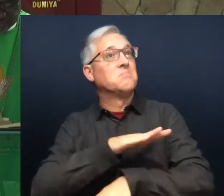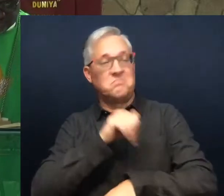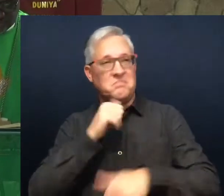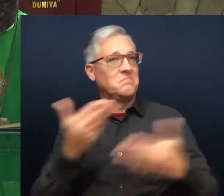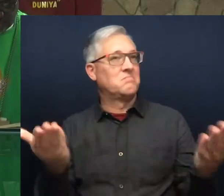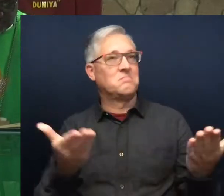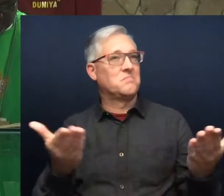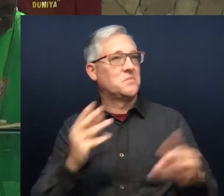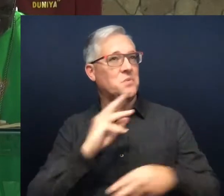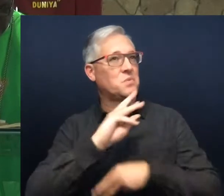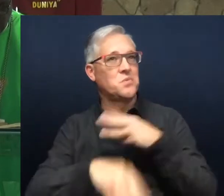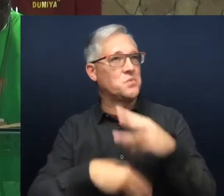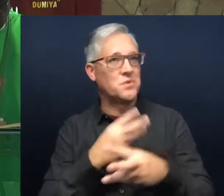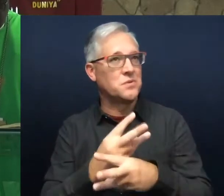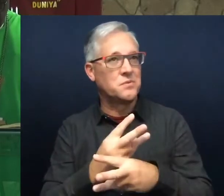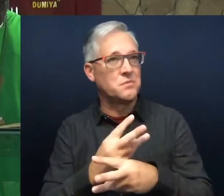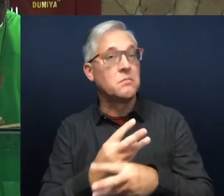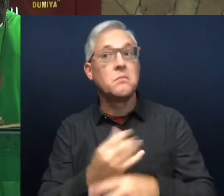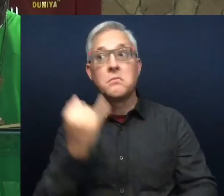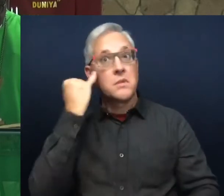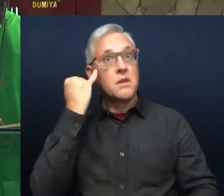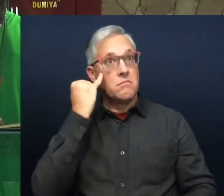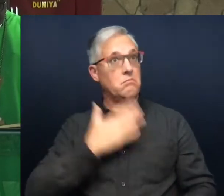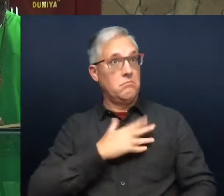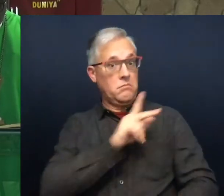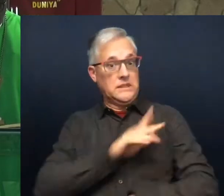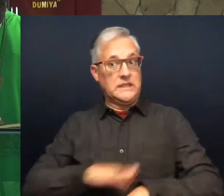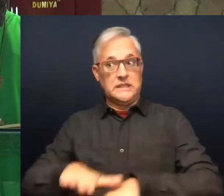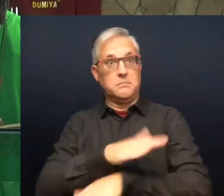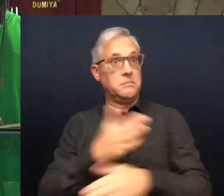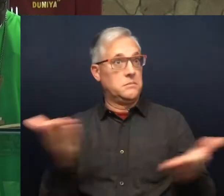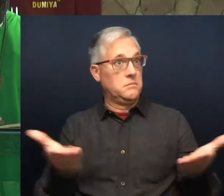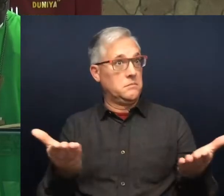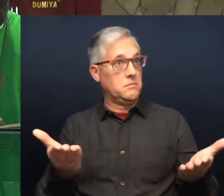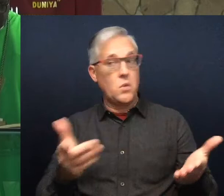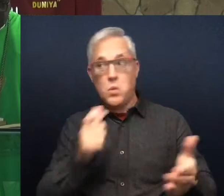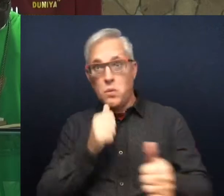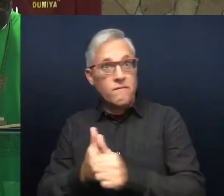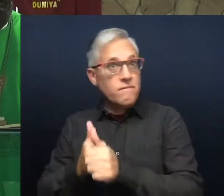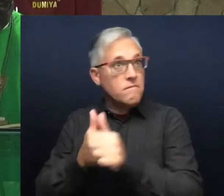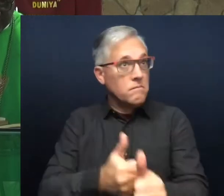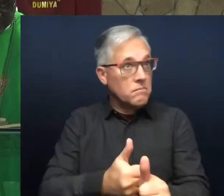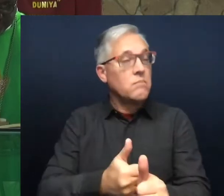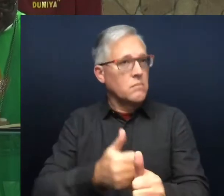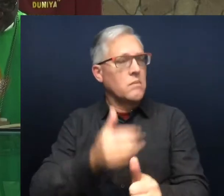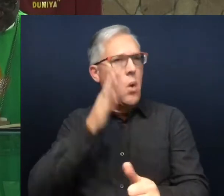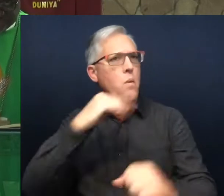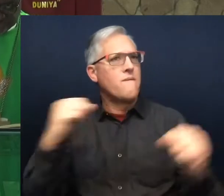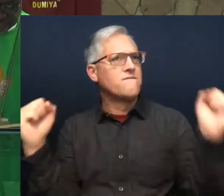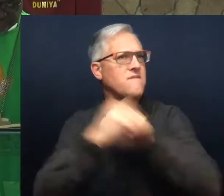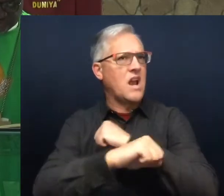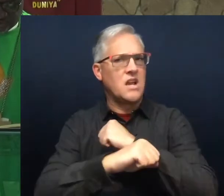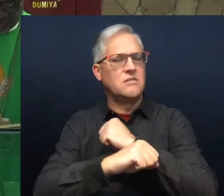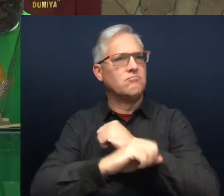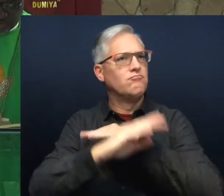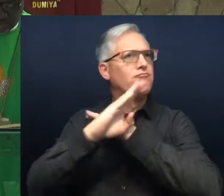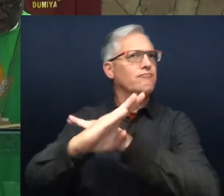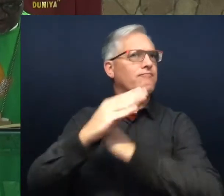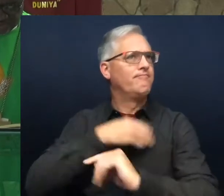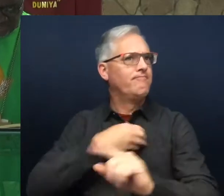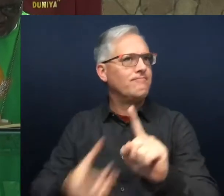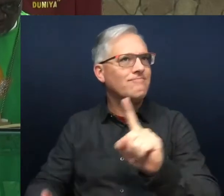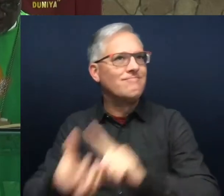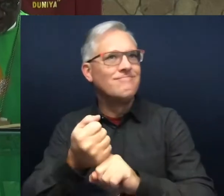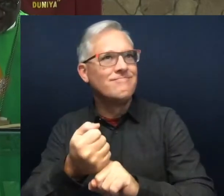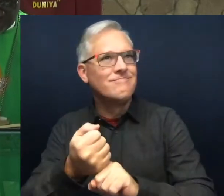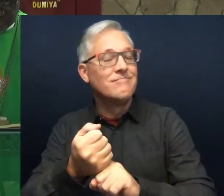world. If it were, my servants would fight to prevent my arrest by the Jews.